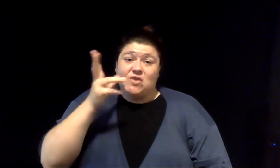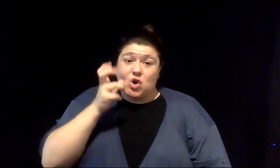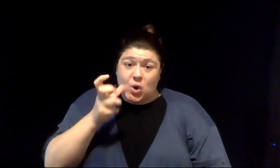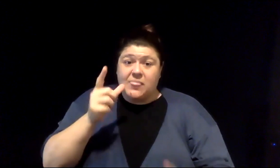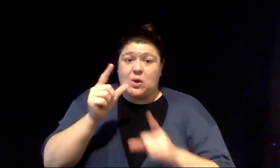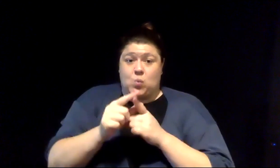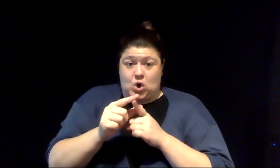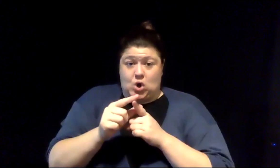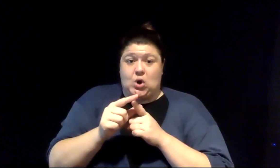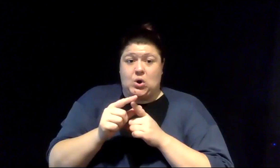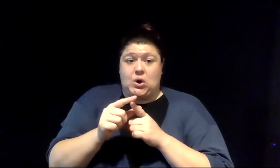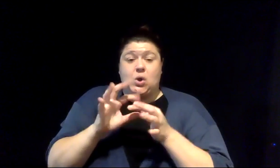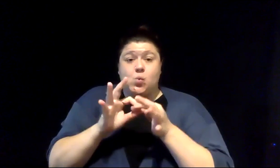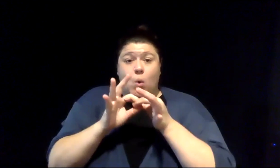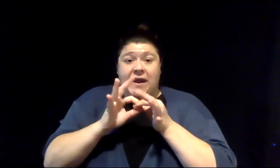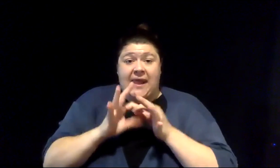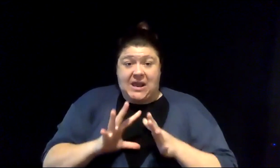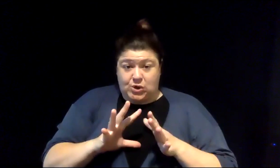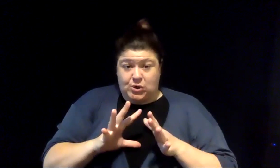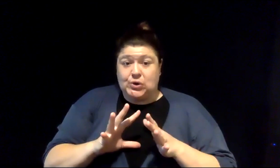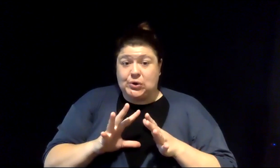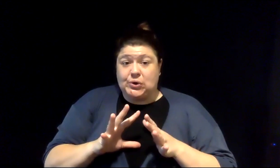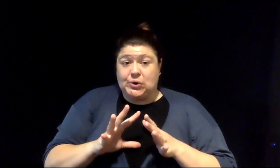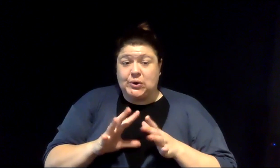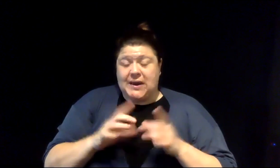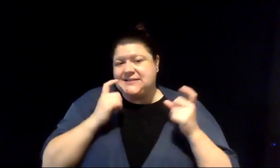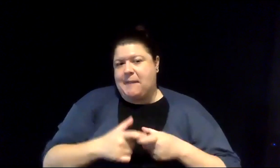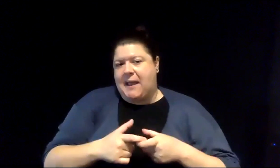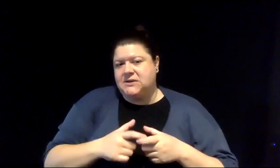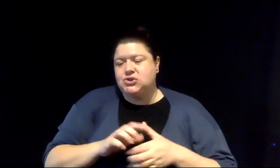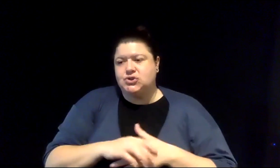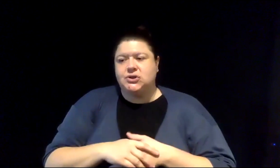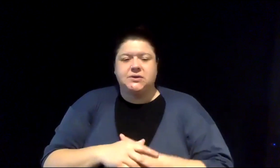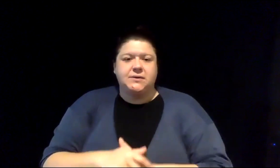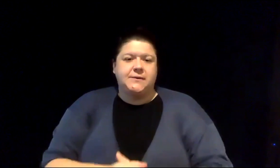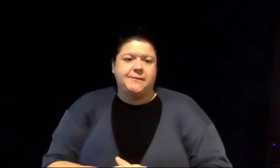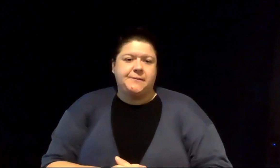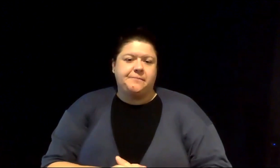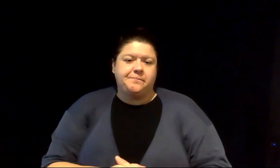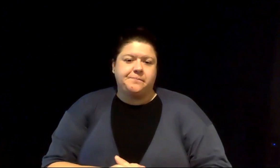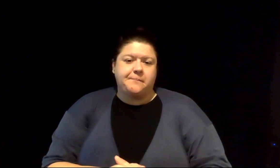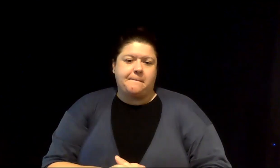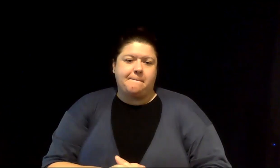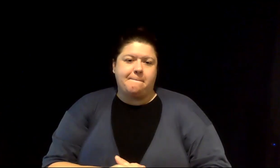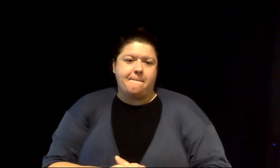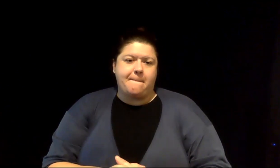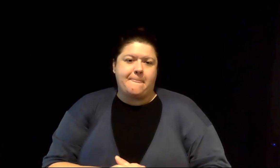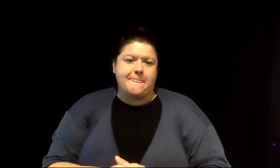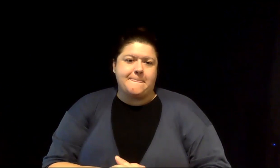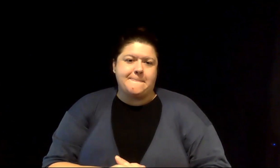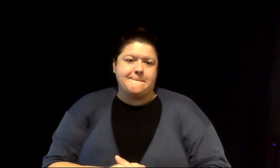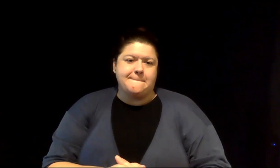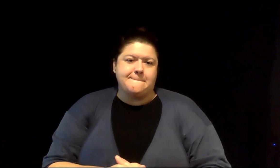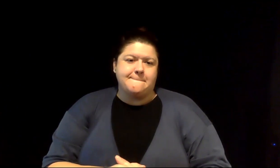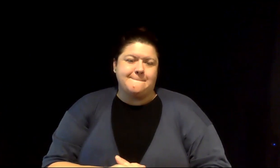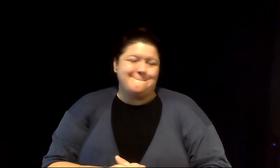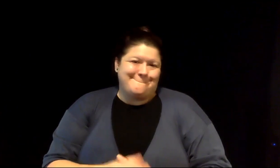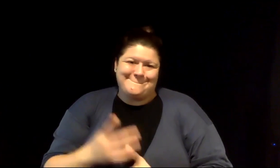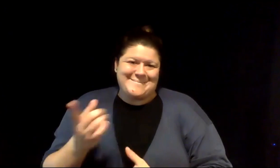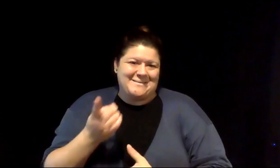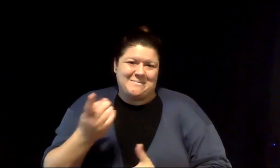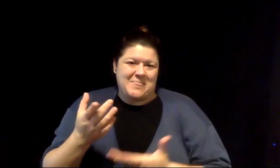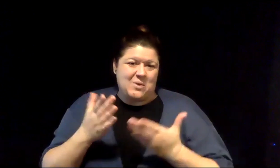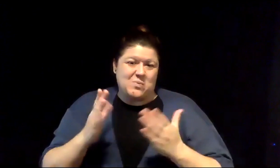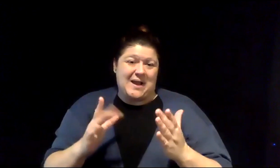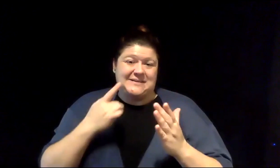the coordinator of the, whoever coordinates the appointment. But generally, and it's something like that, I'll just say,